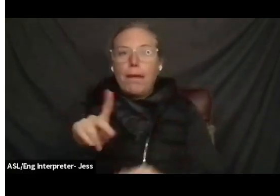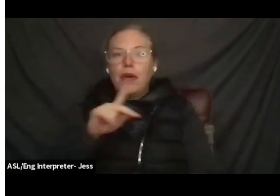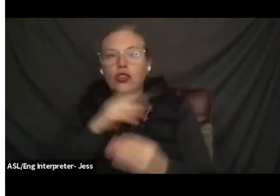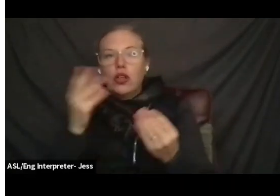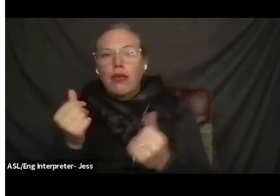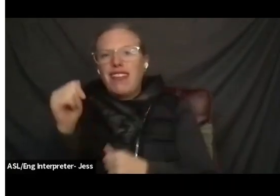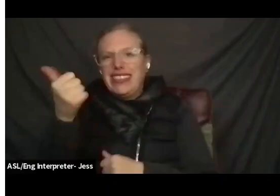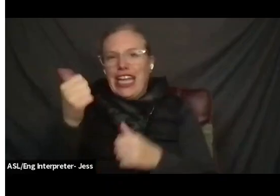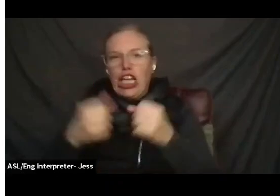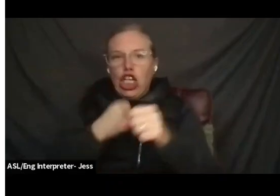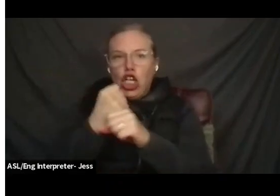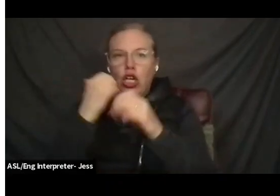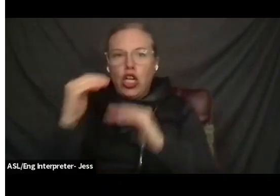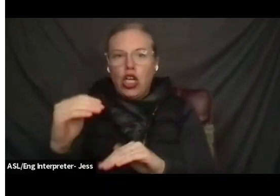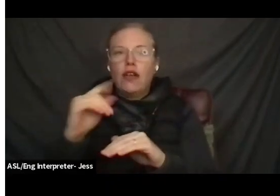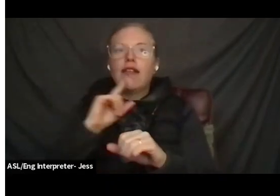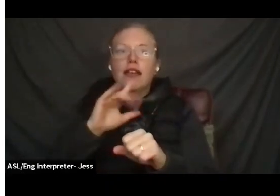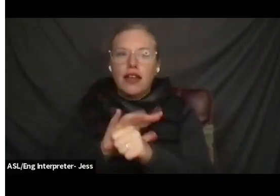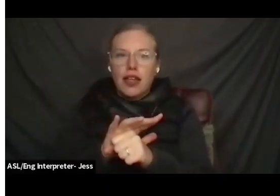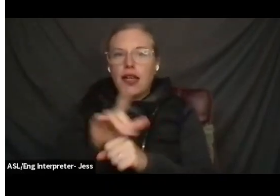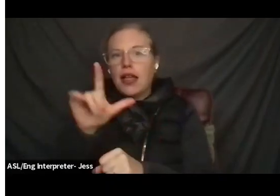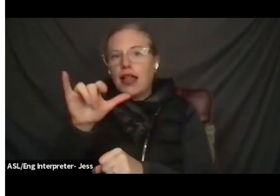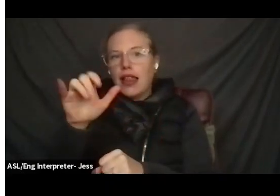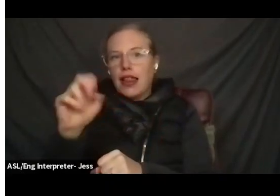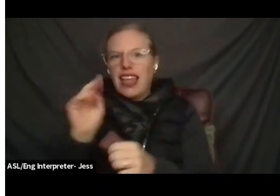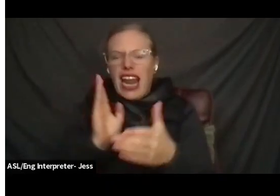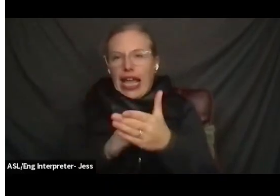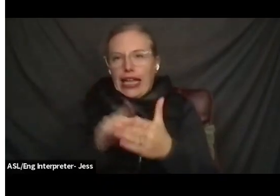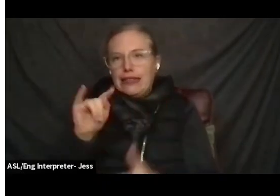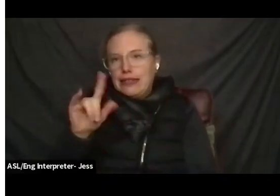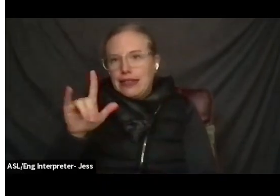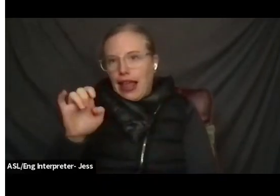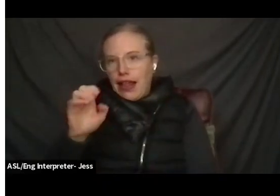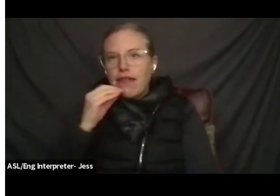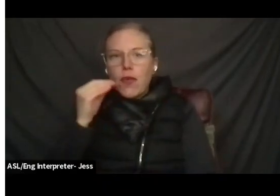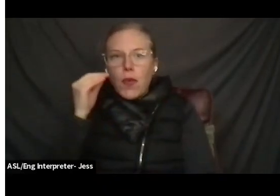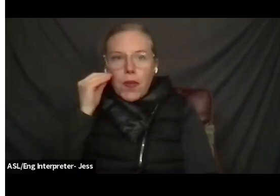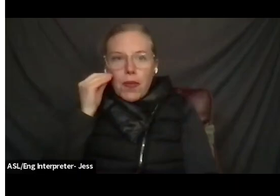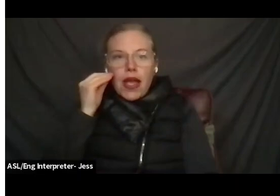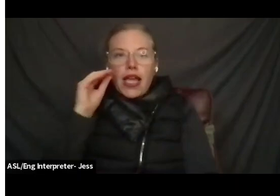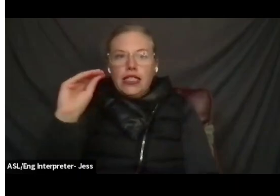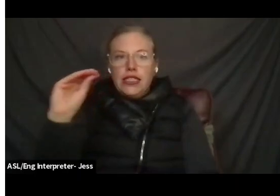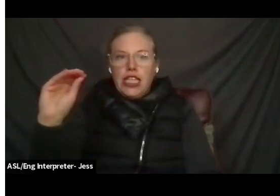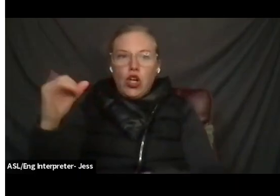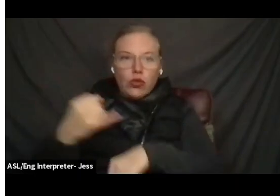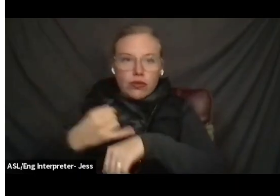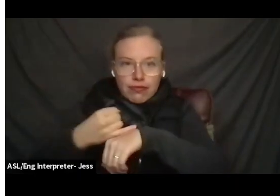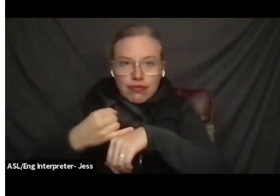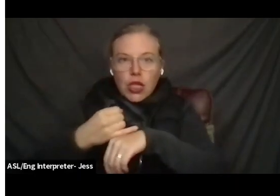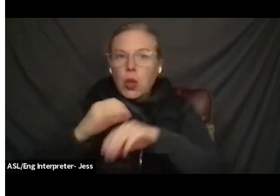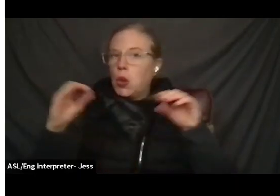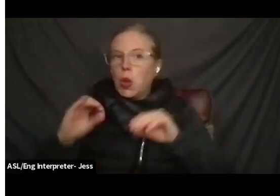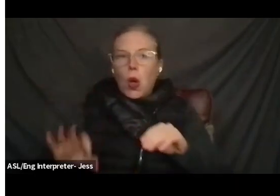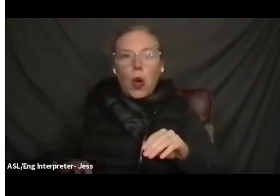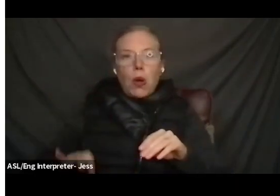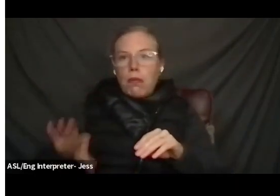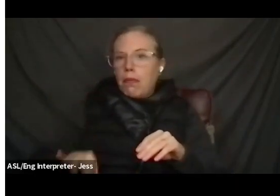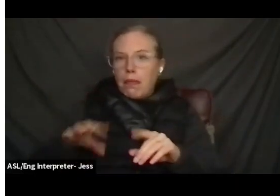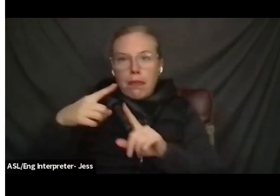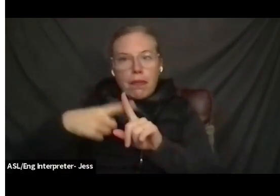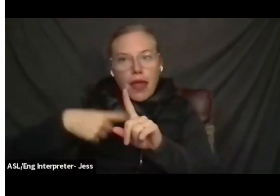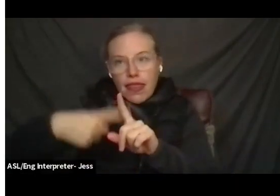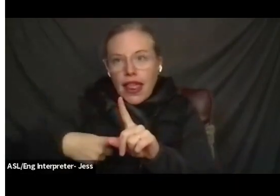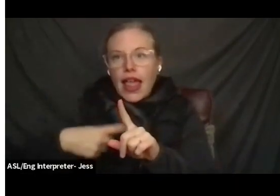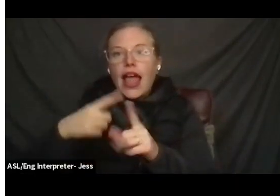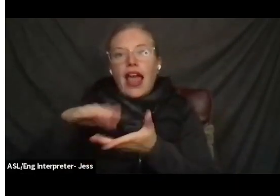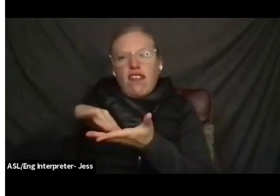10-year term, and they're secured by a lien against the title. The loans are 0% interest, meaning there's no monthly payments, and